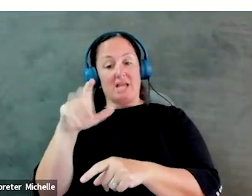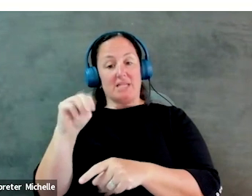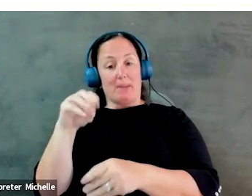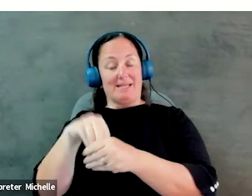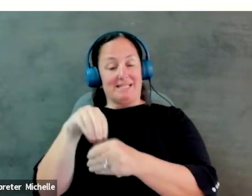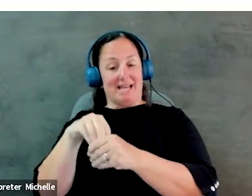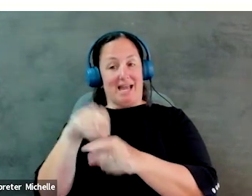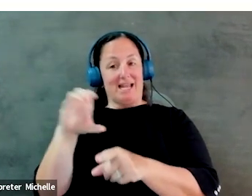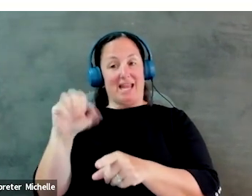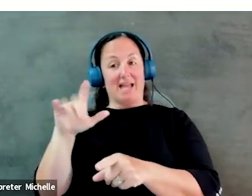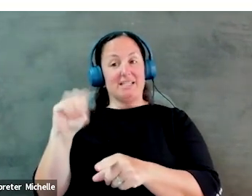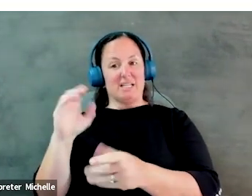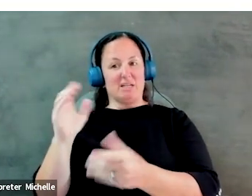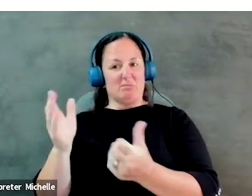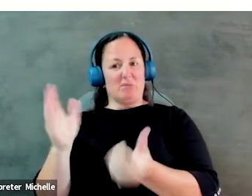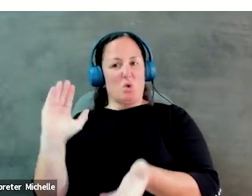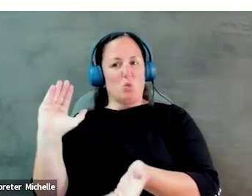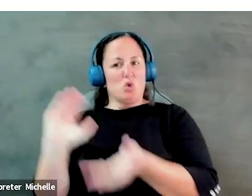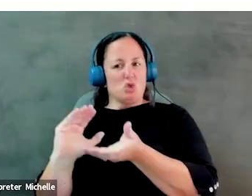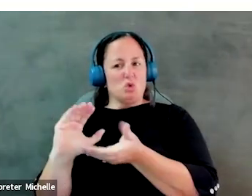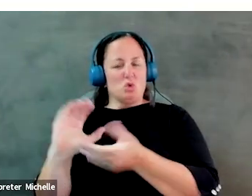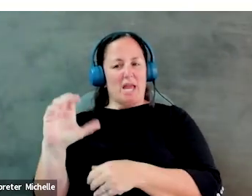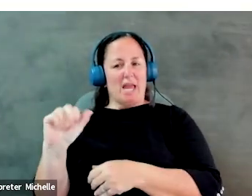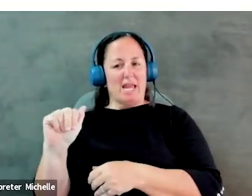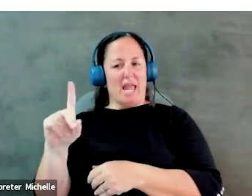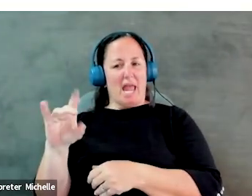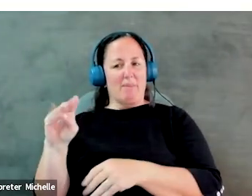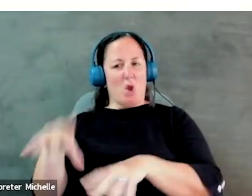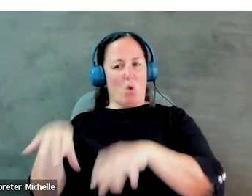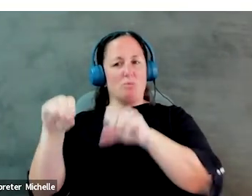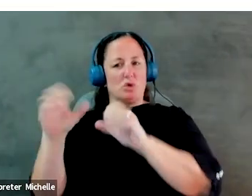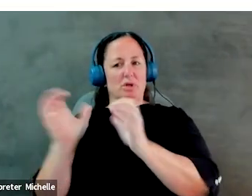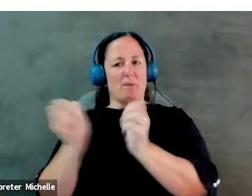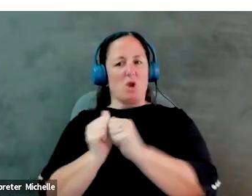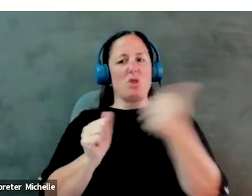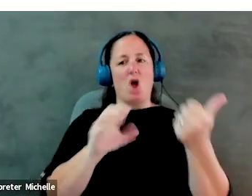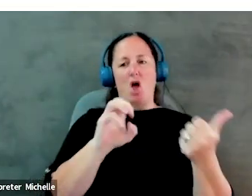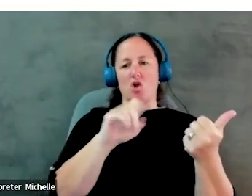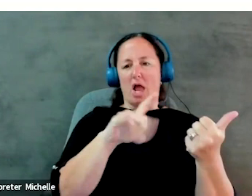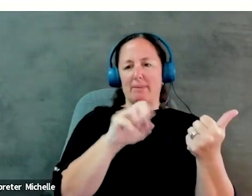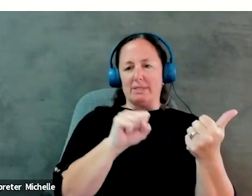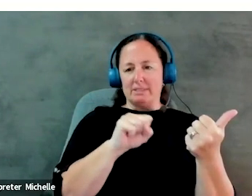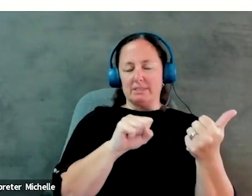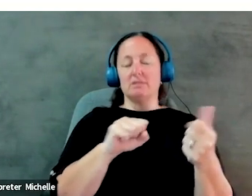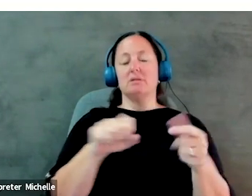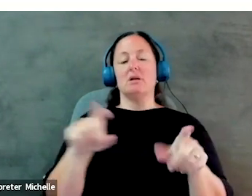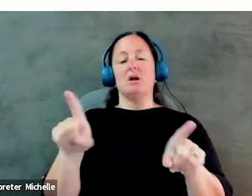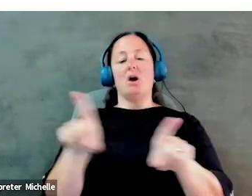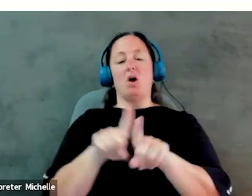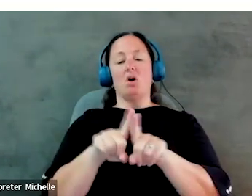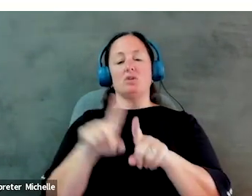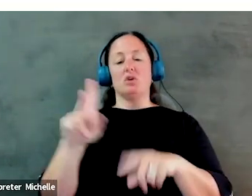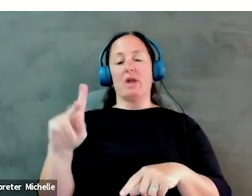calcium, that calcium tends to reduce the absorption of cadmium in comparison to other elements. as